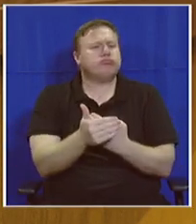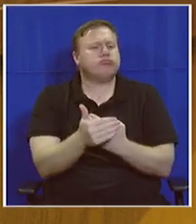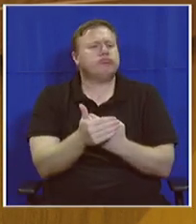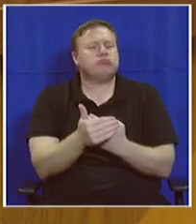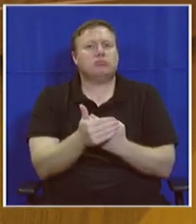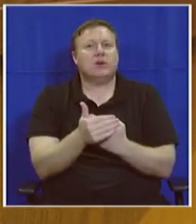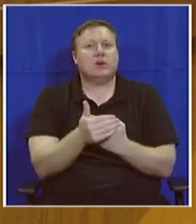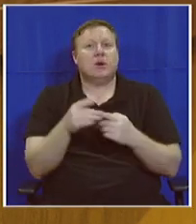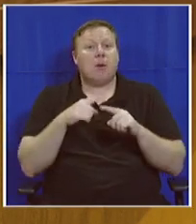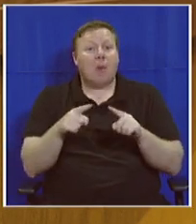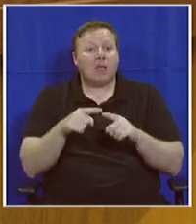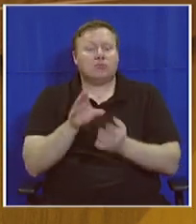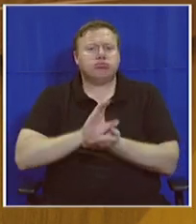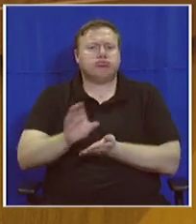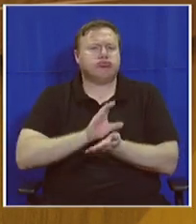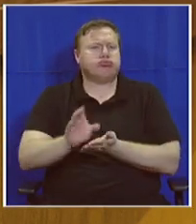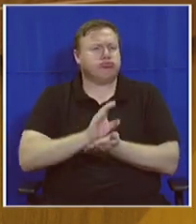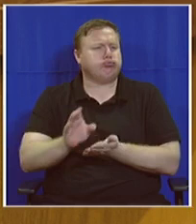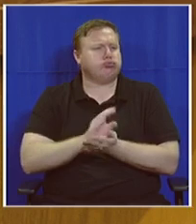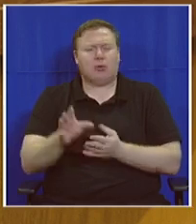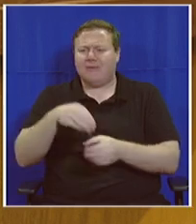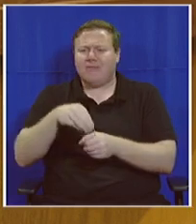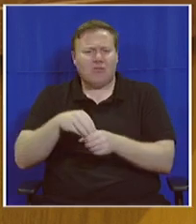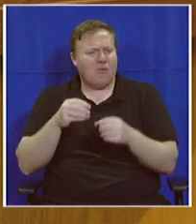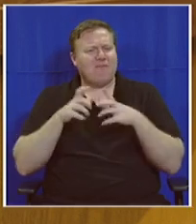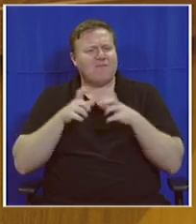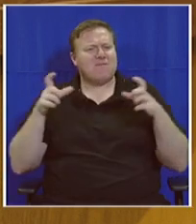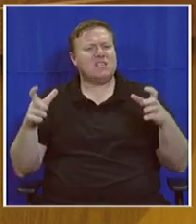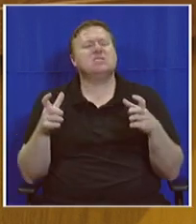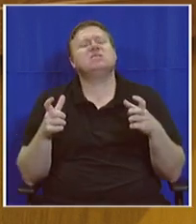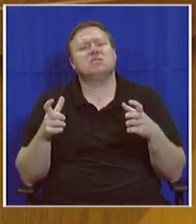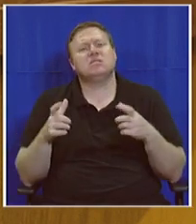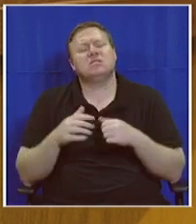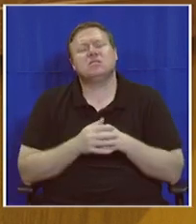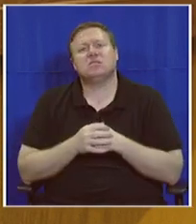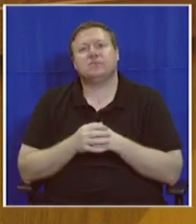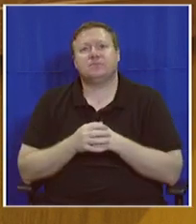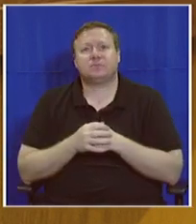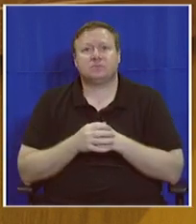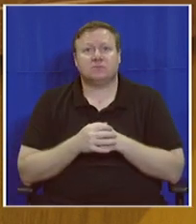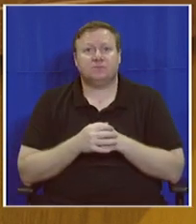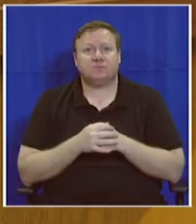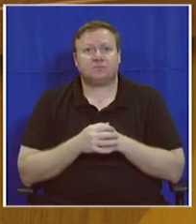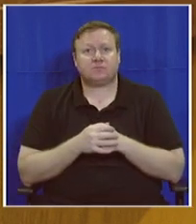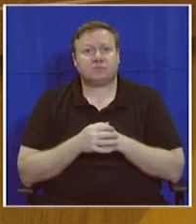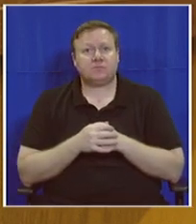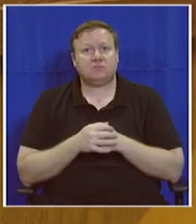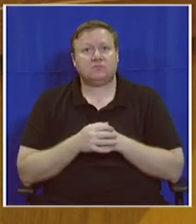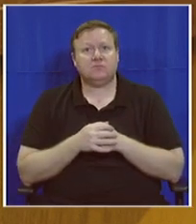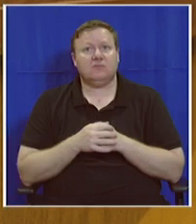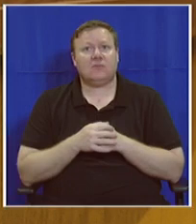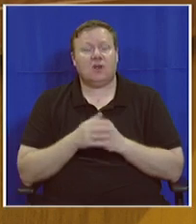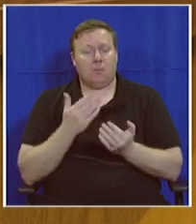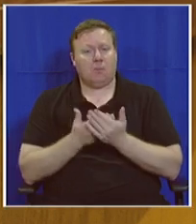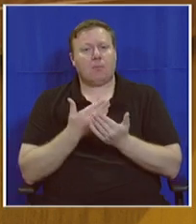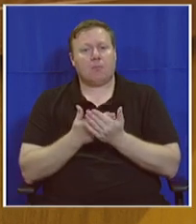though her contributions in the Ministry of Minerals and Energy were immense and would have brought